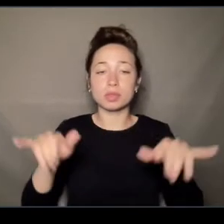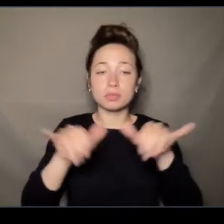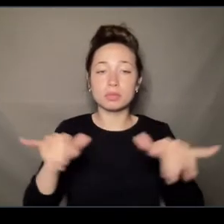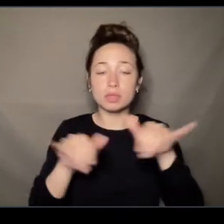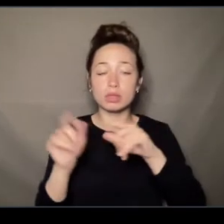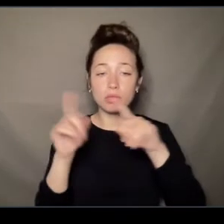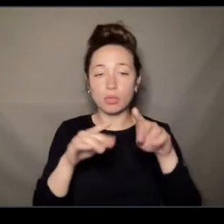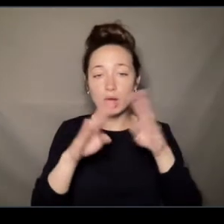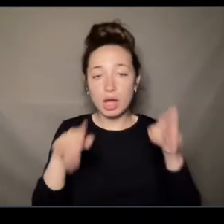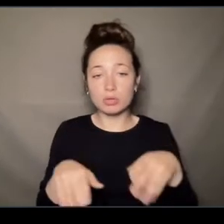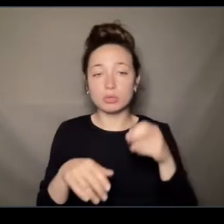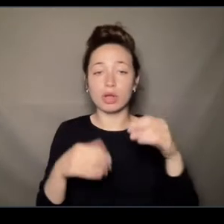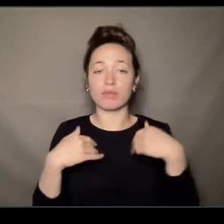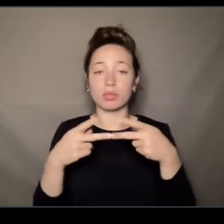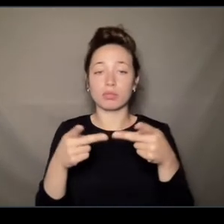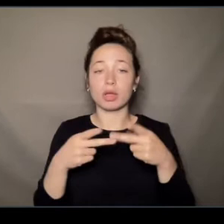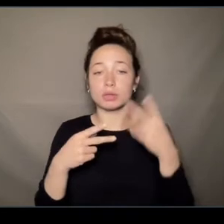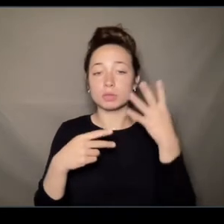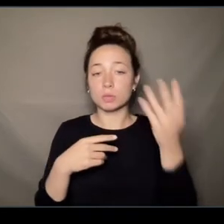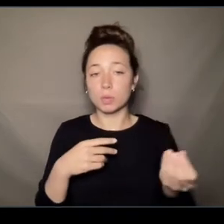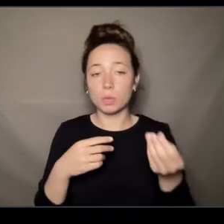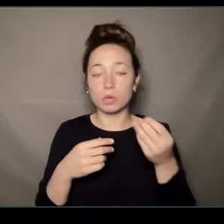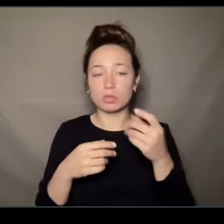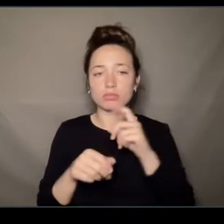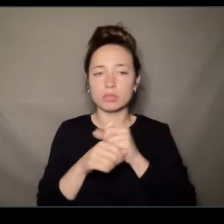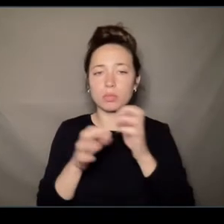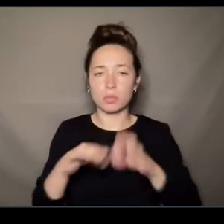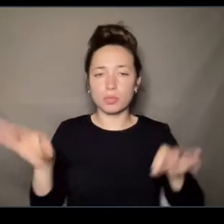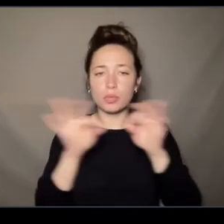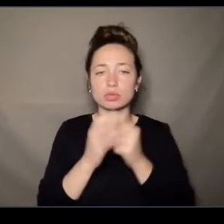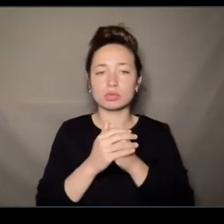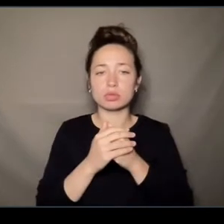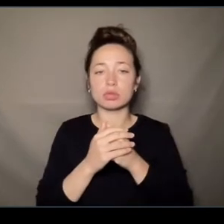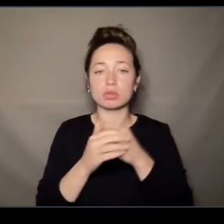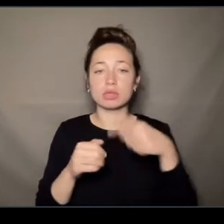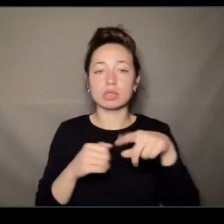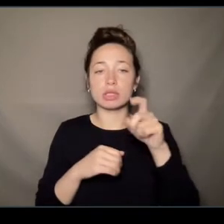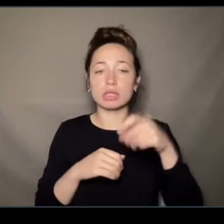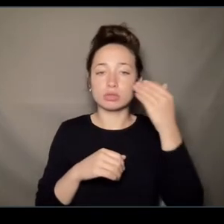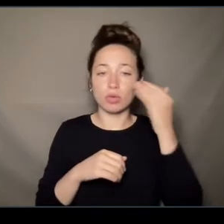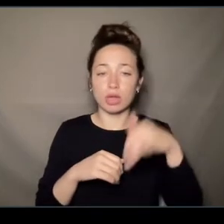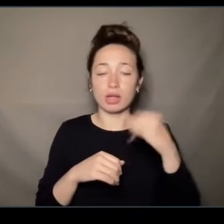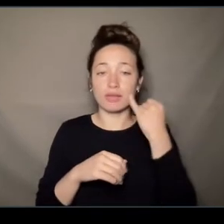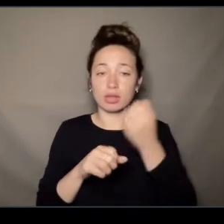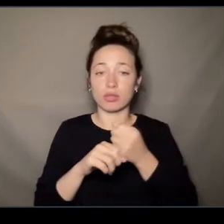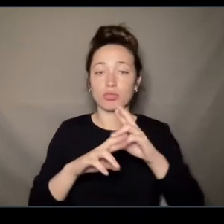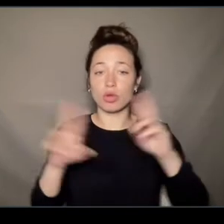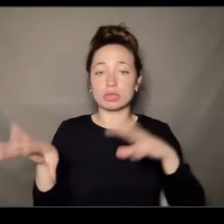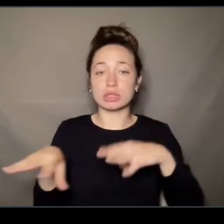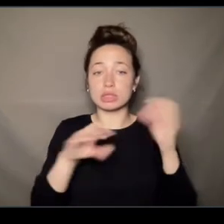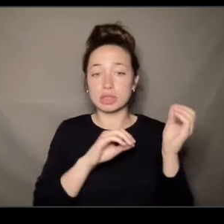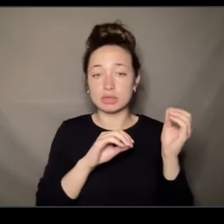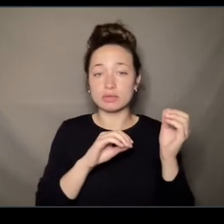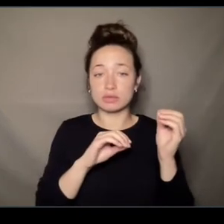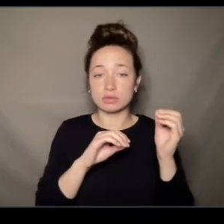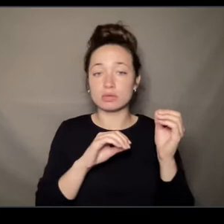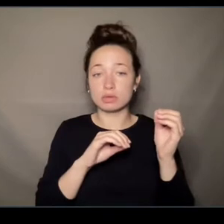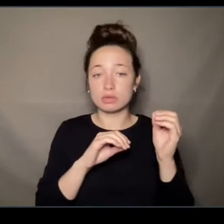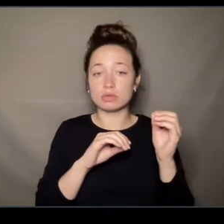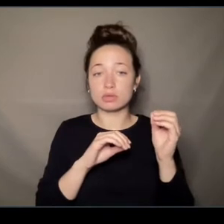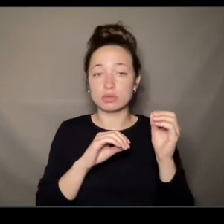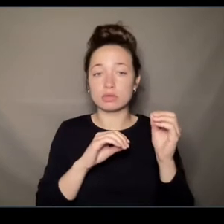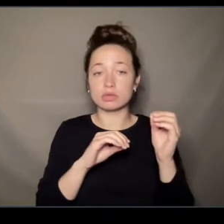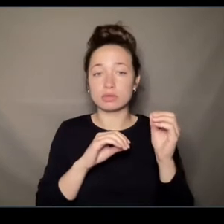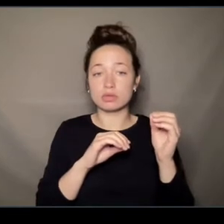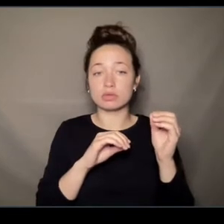your house or have a place to go, that's critically important for them. And they also need to know that if they're getting ready to